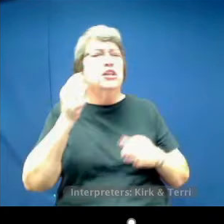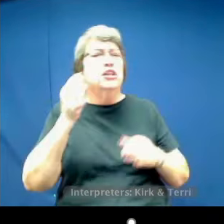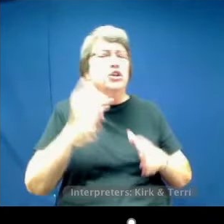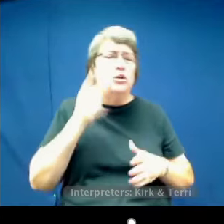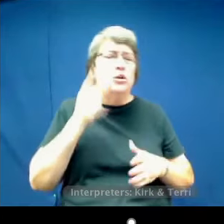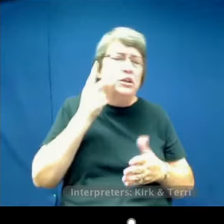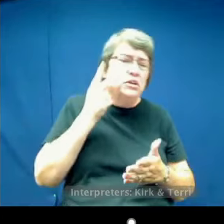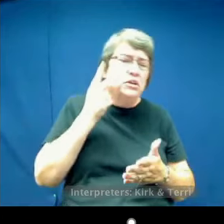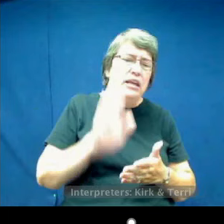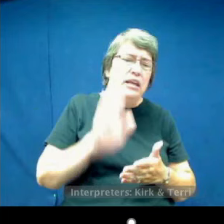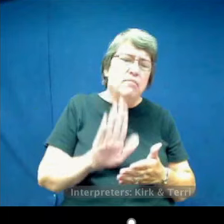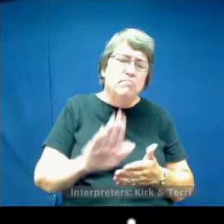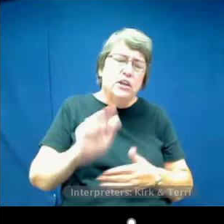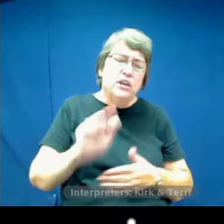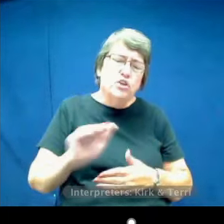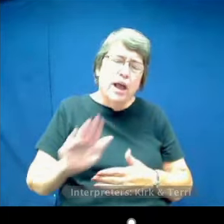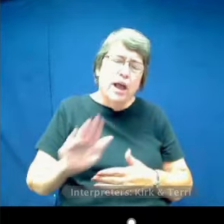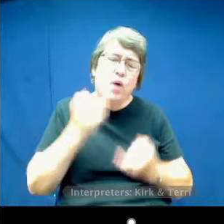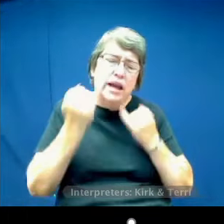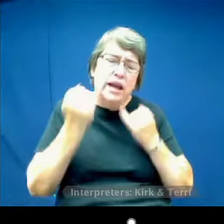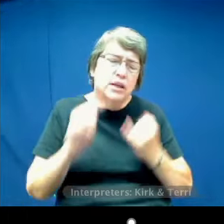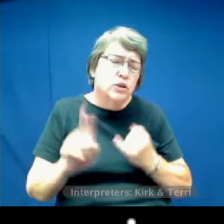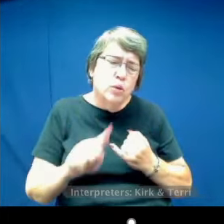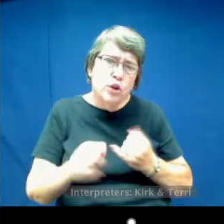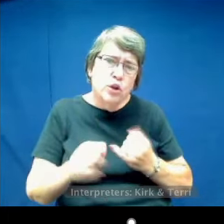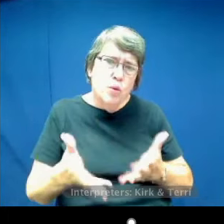views on custody and where they want to live.